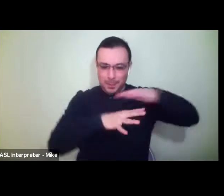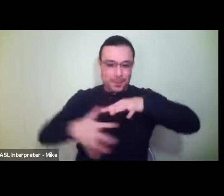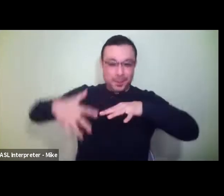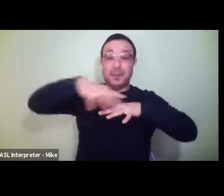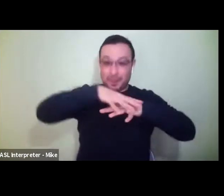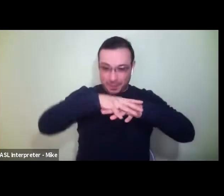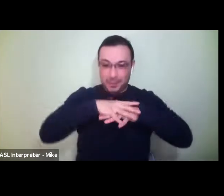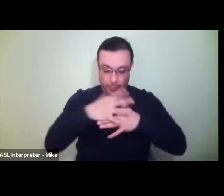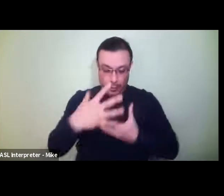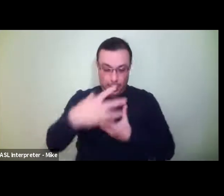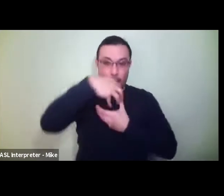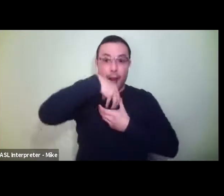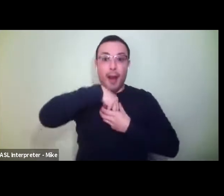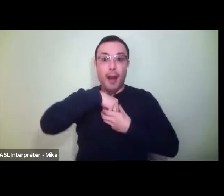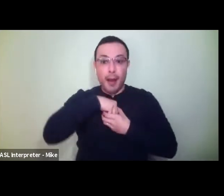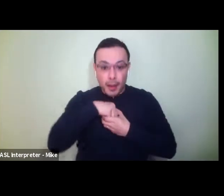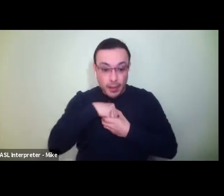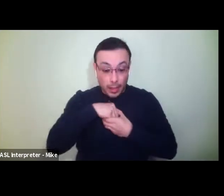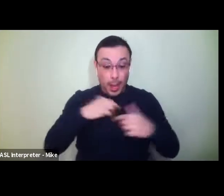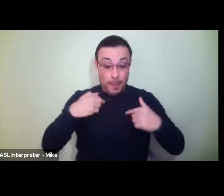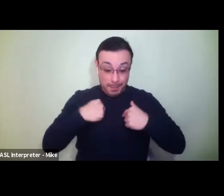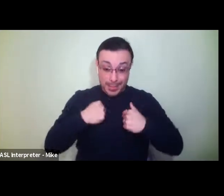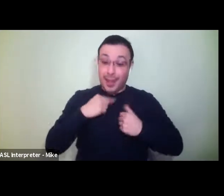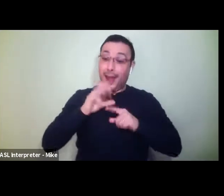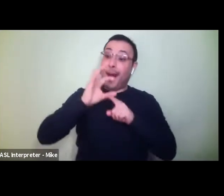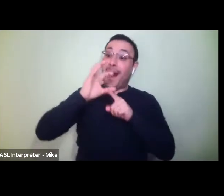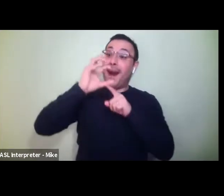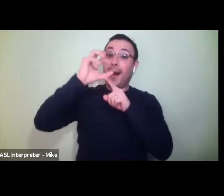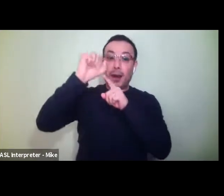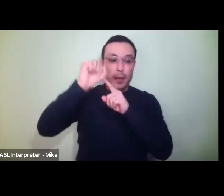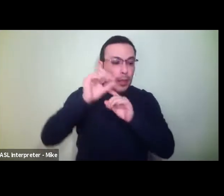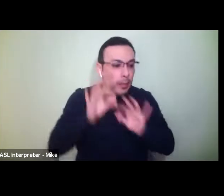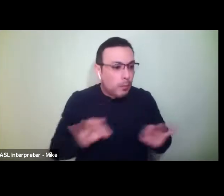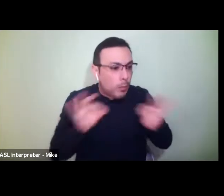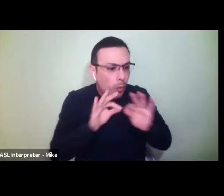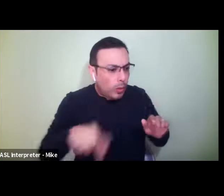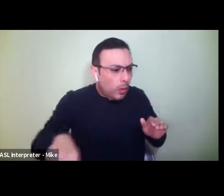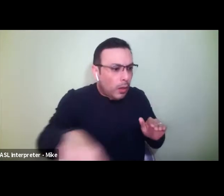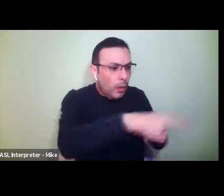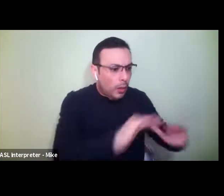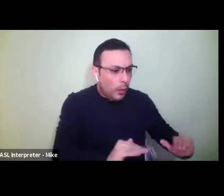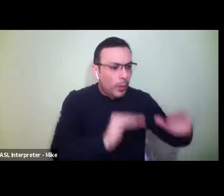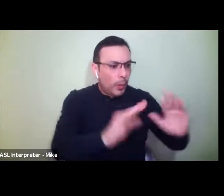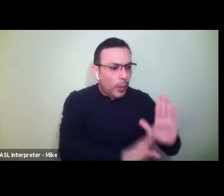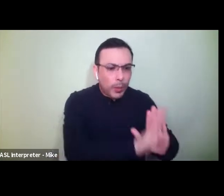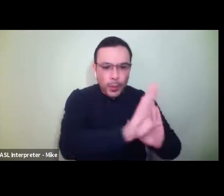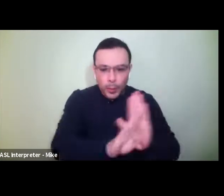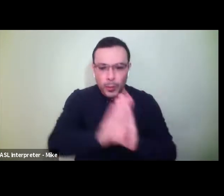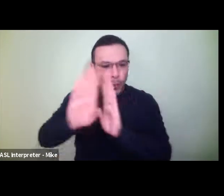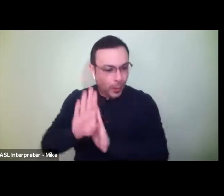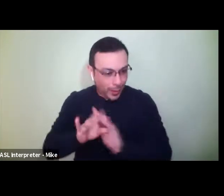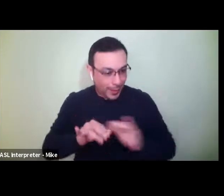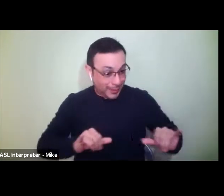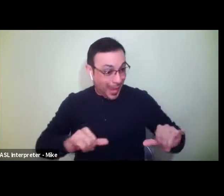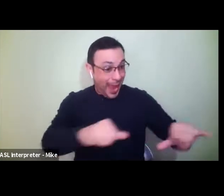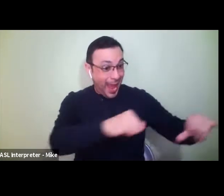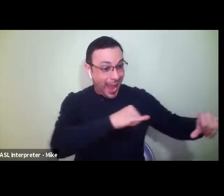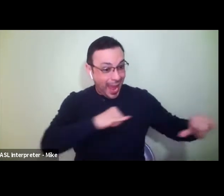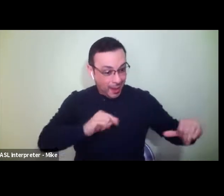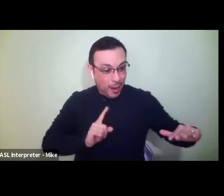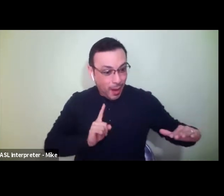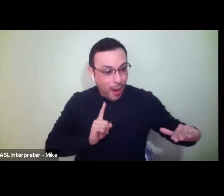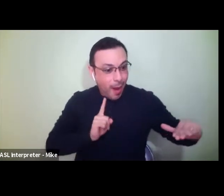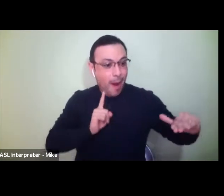on the well-being of all. And so in the end, it is society that really needs to